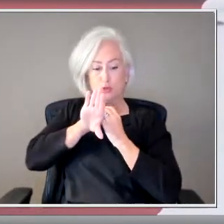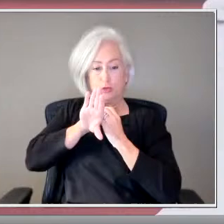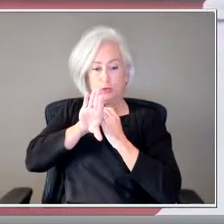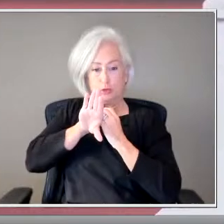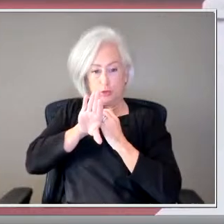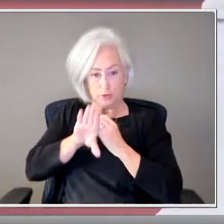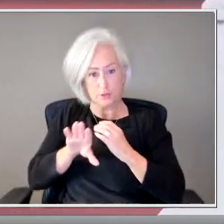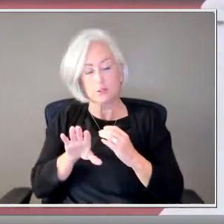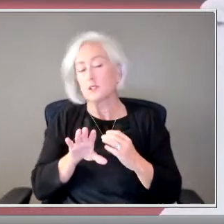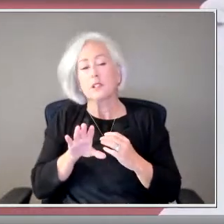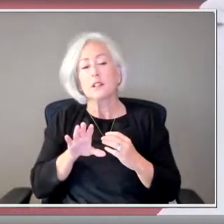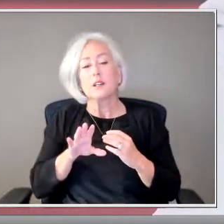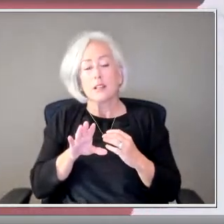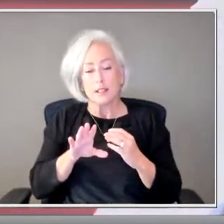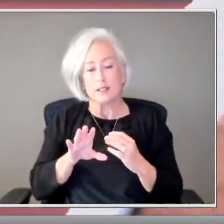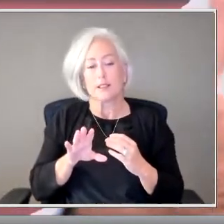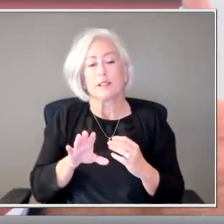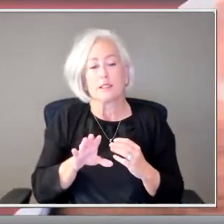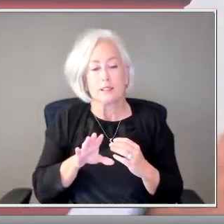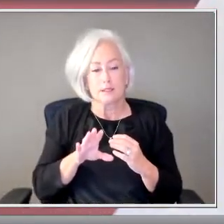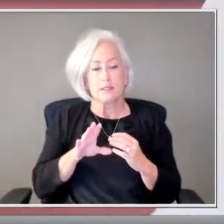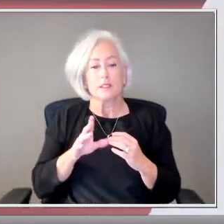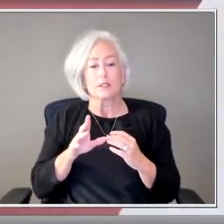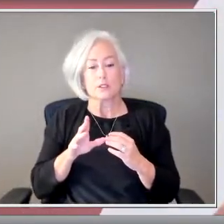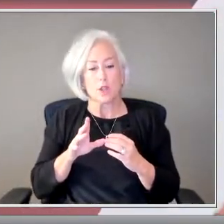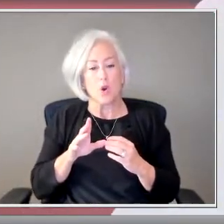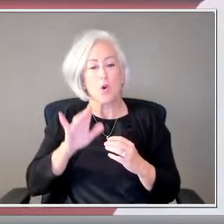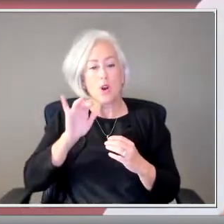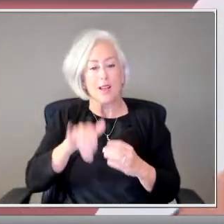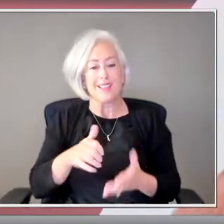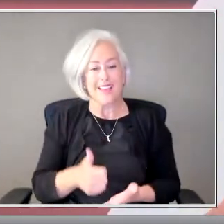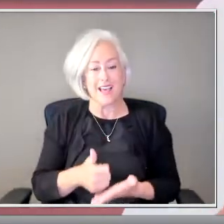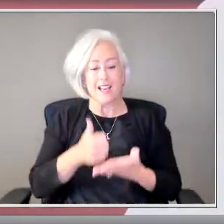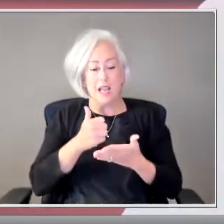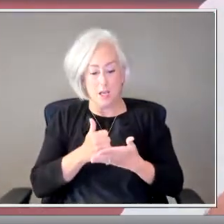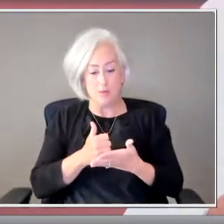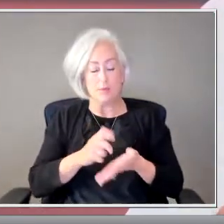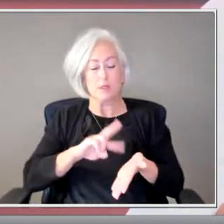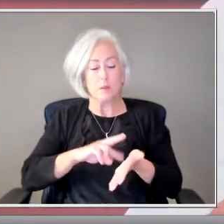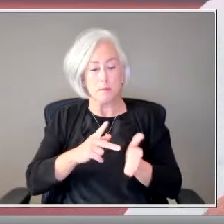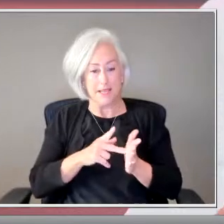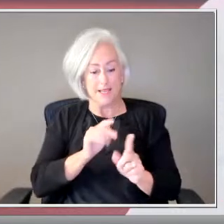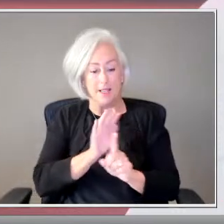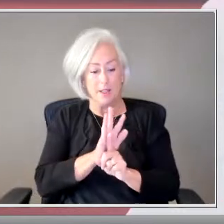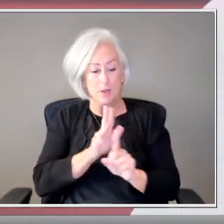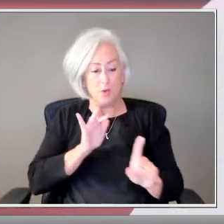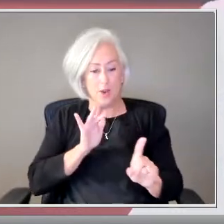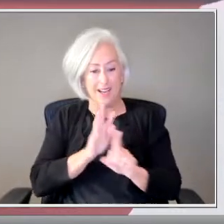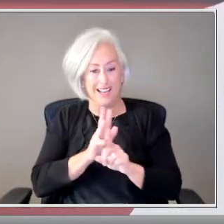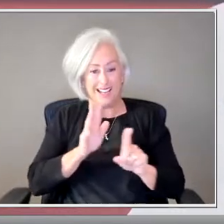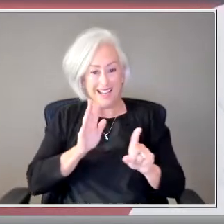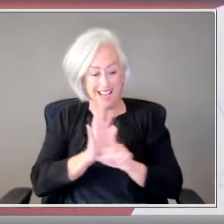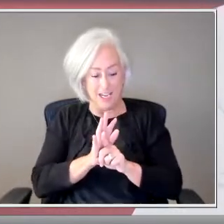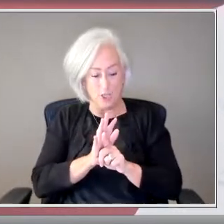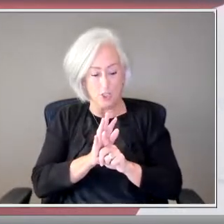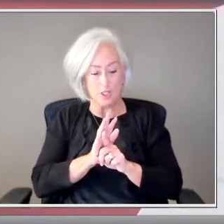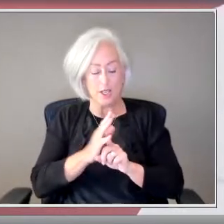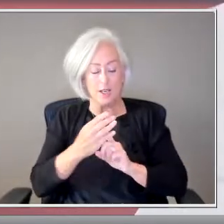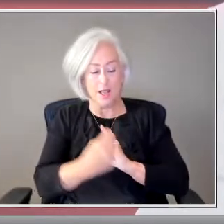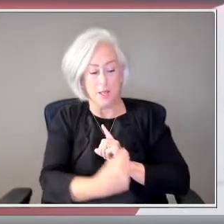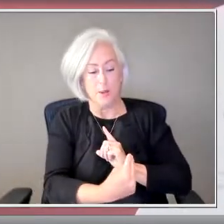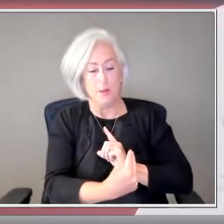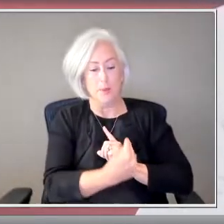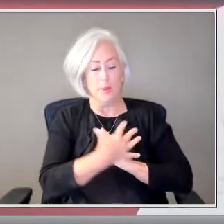in on the left and gets out of range. So then the radiation beams can be broken down and targeted away from the